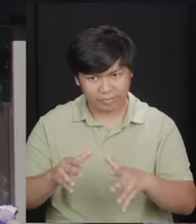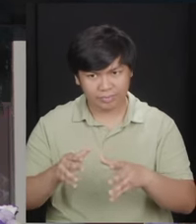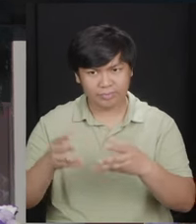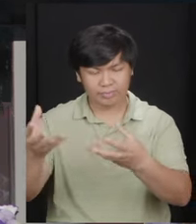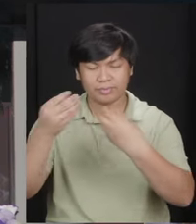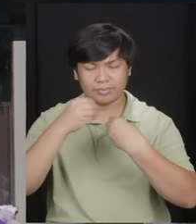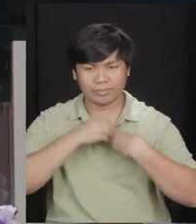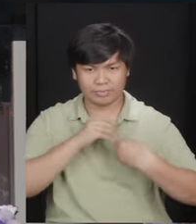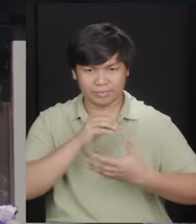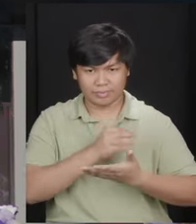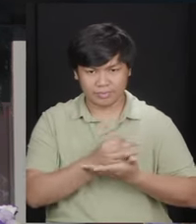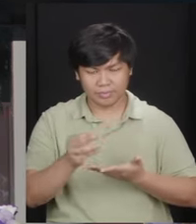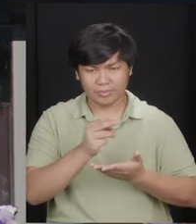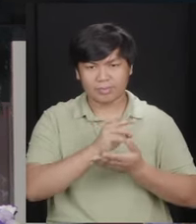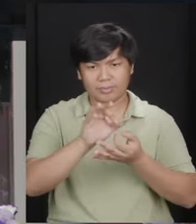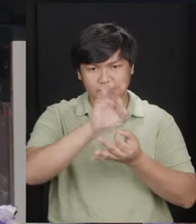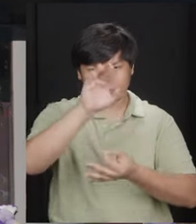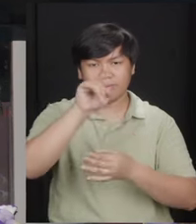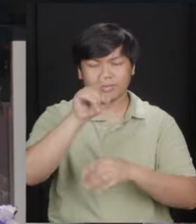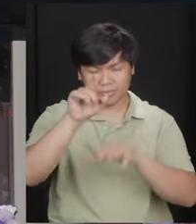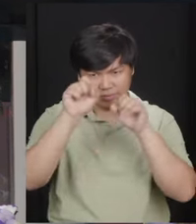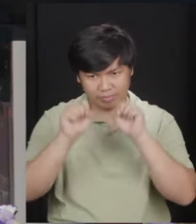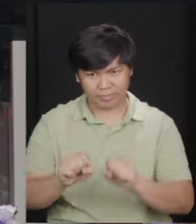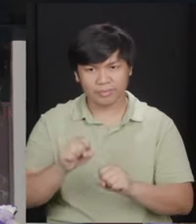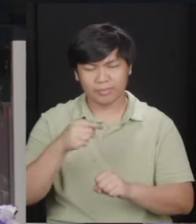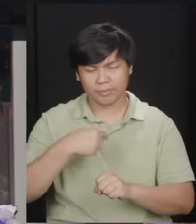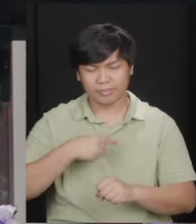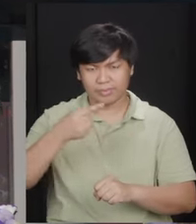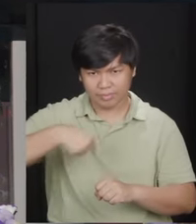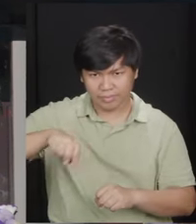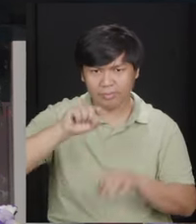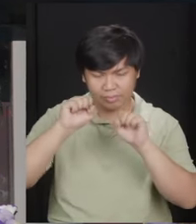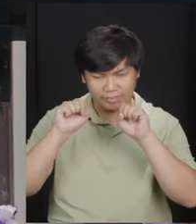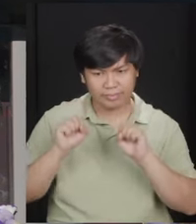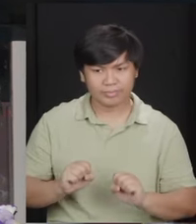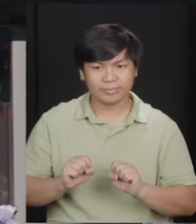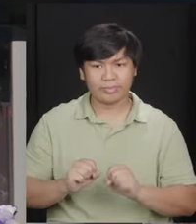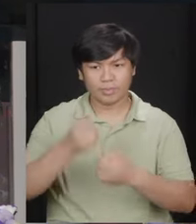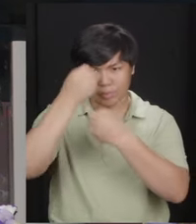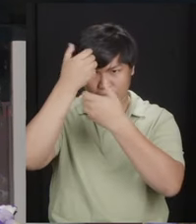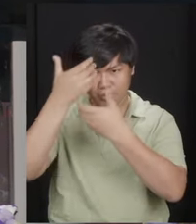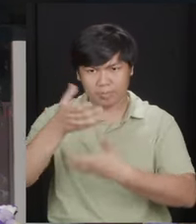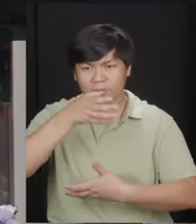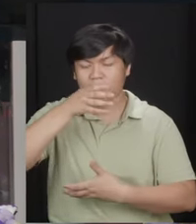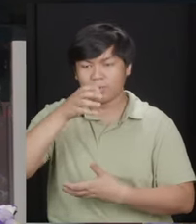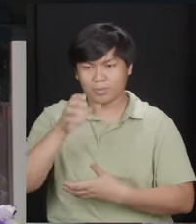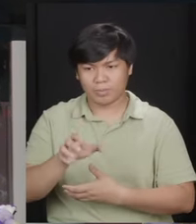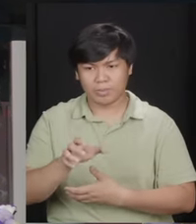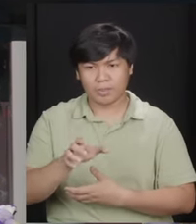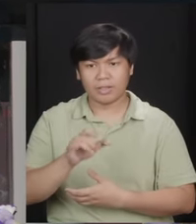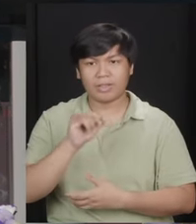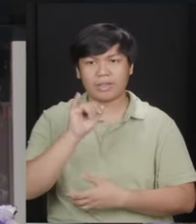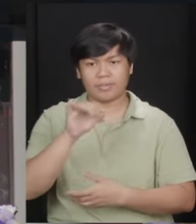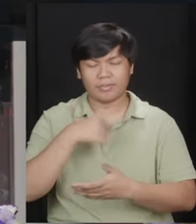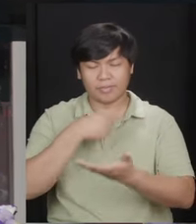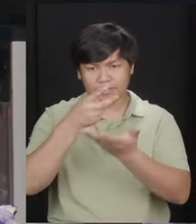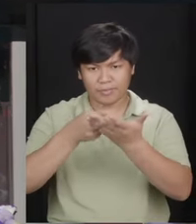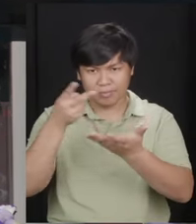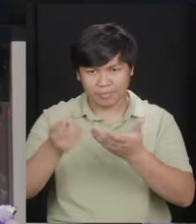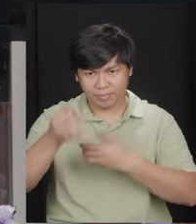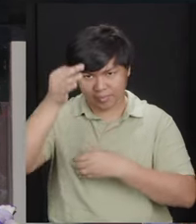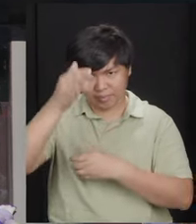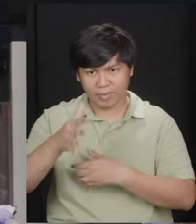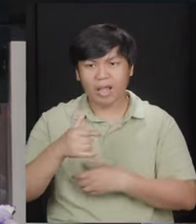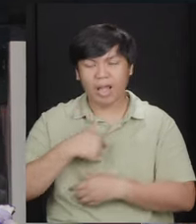Spirit inside you, and then you can, I can, we can obey this command. What if I fail, Pastor? Oh,